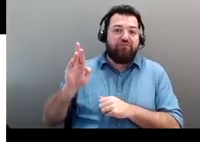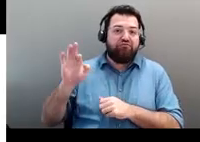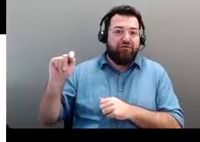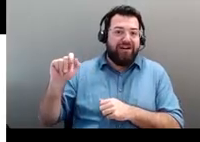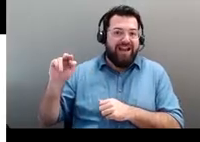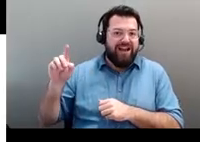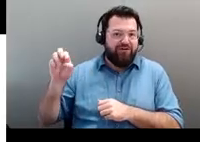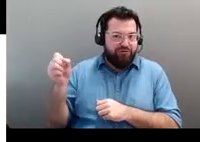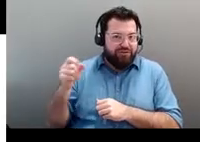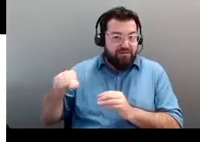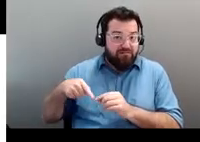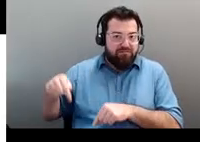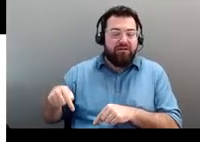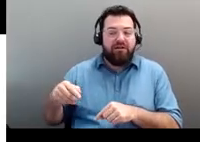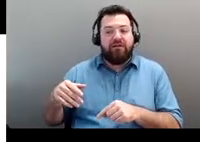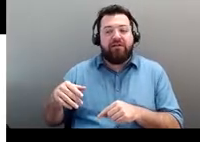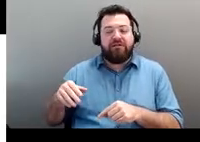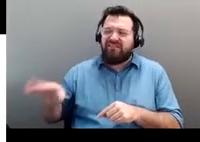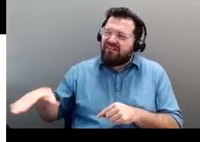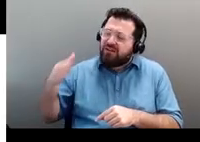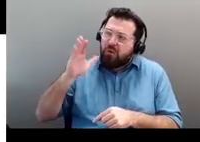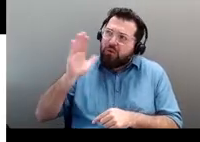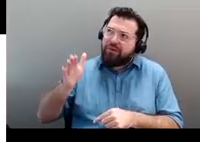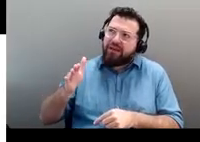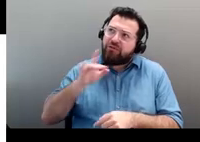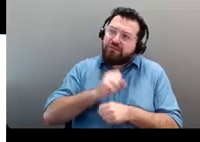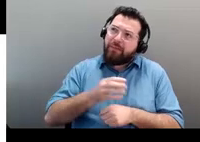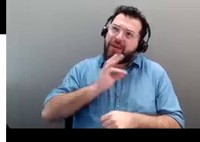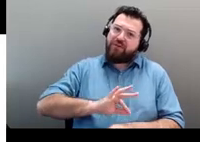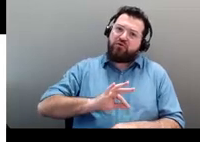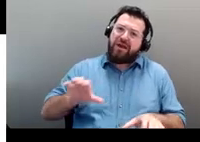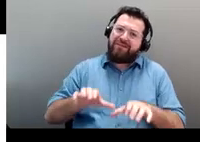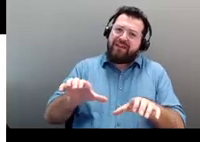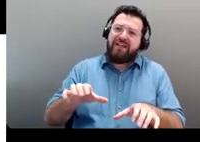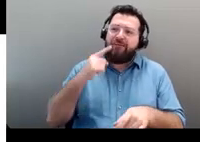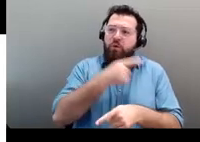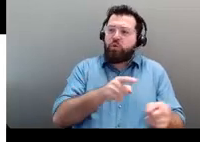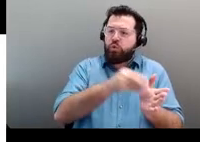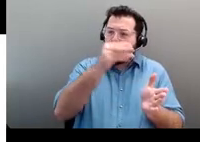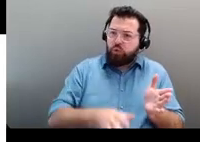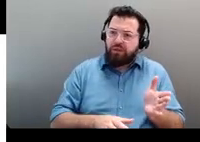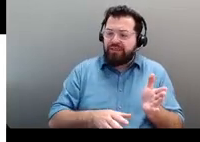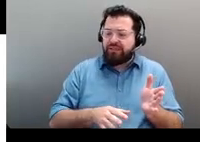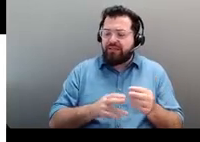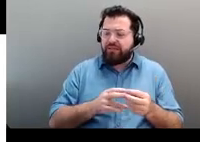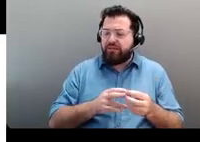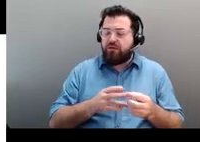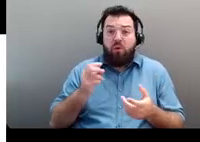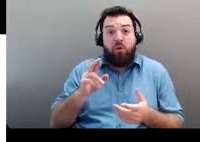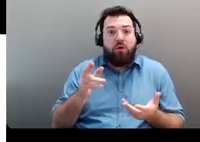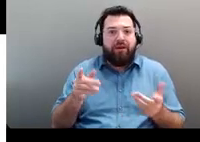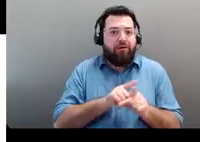and I said, what would actually be a really helpful exercise is to ask students, students who might, or our peers